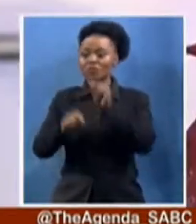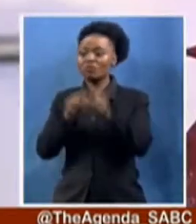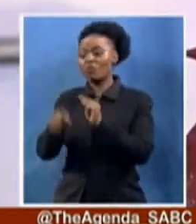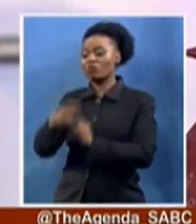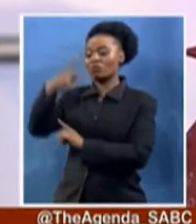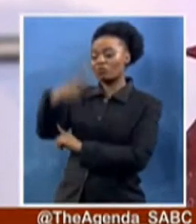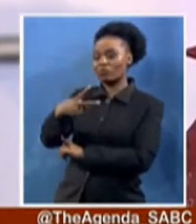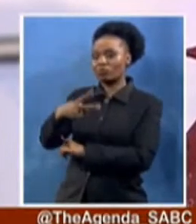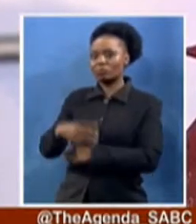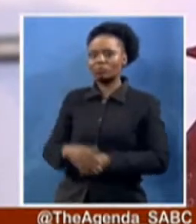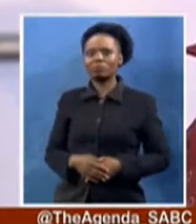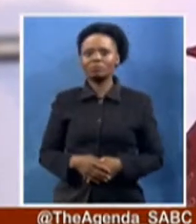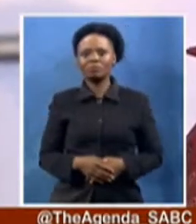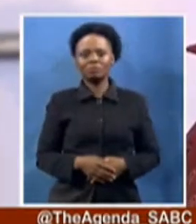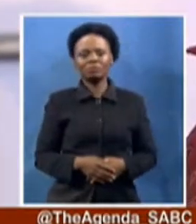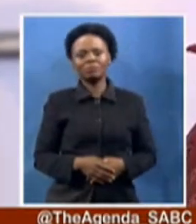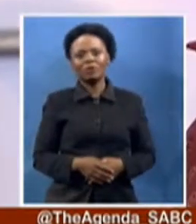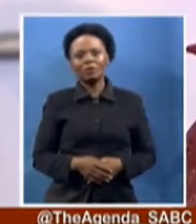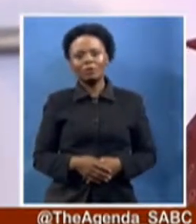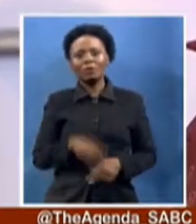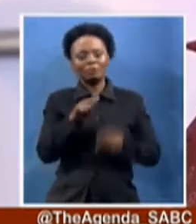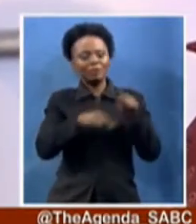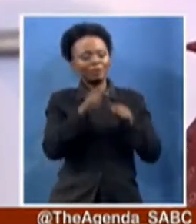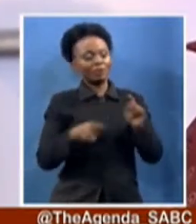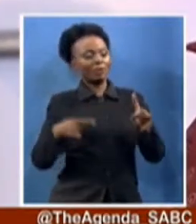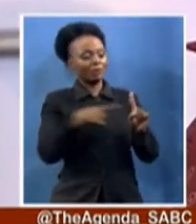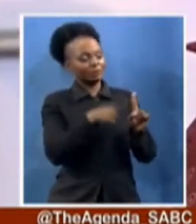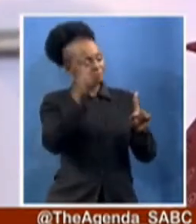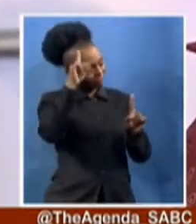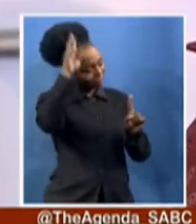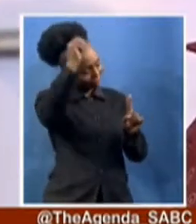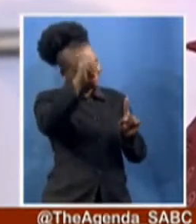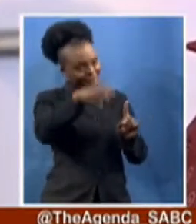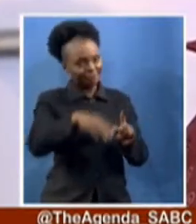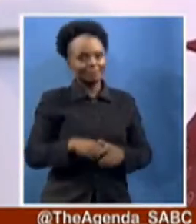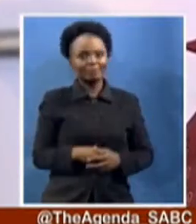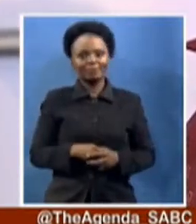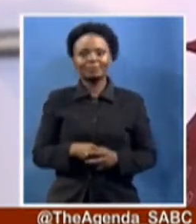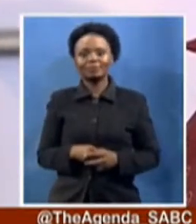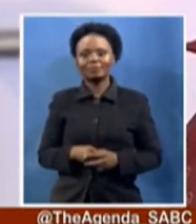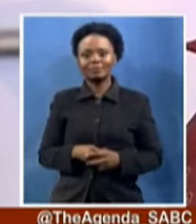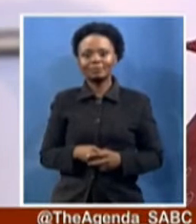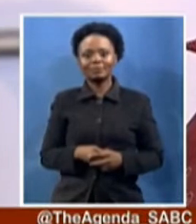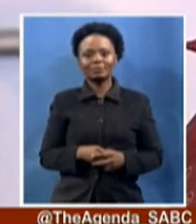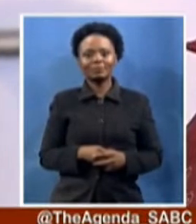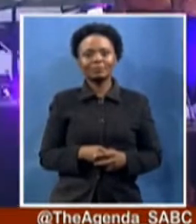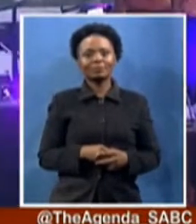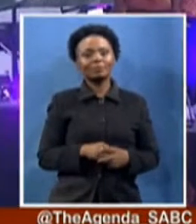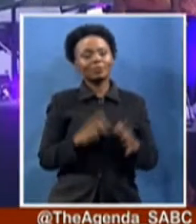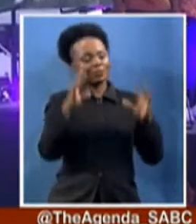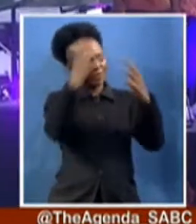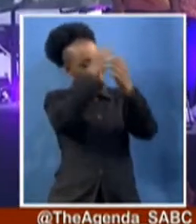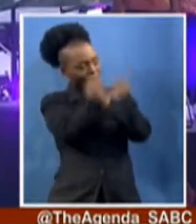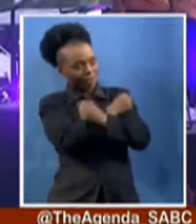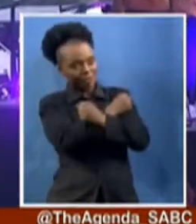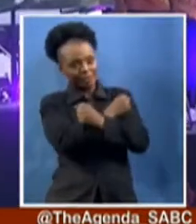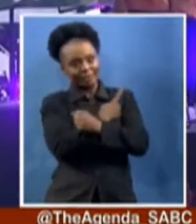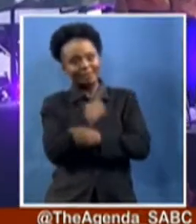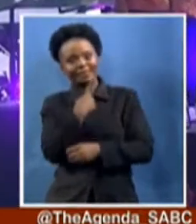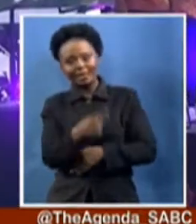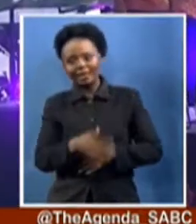Nelson Rolihlahla Mandela. In the dock he says, I have